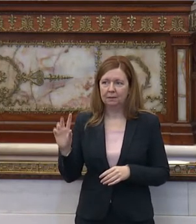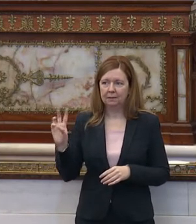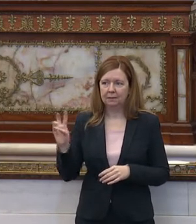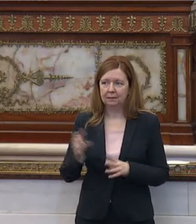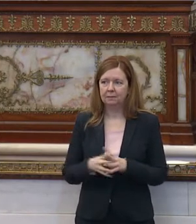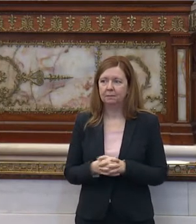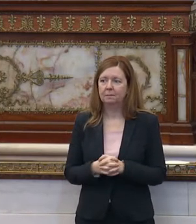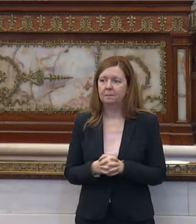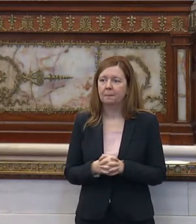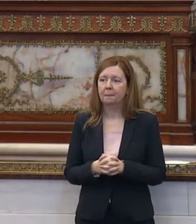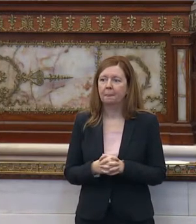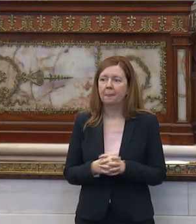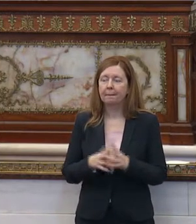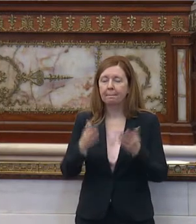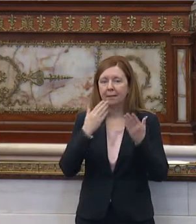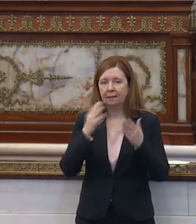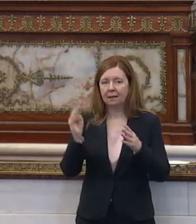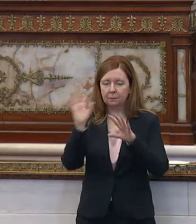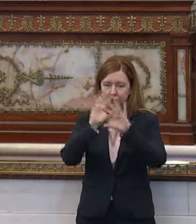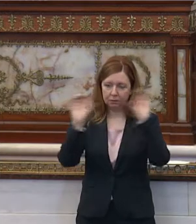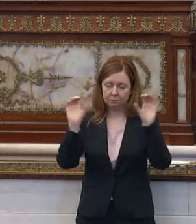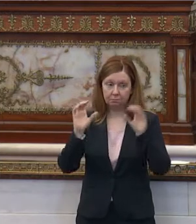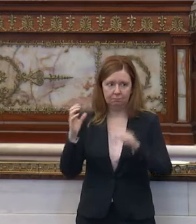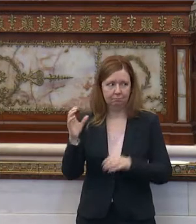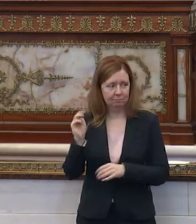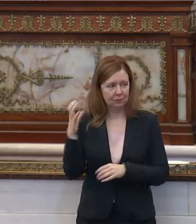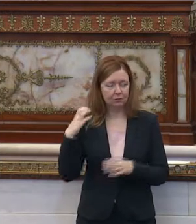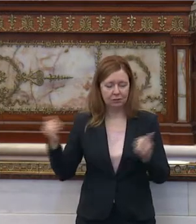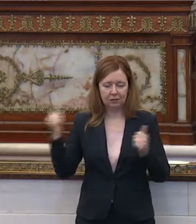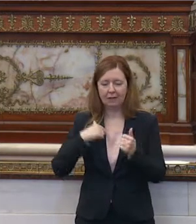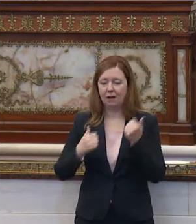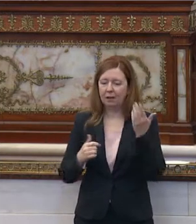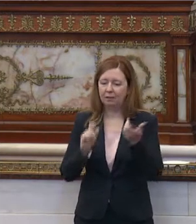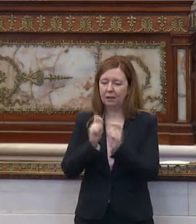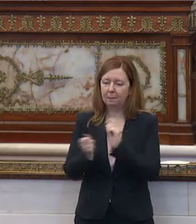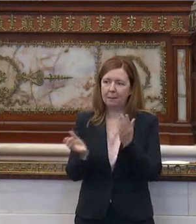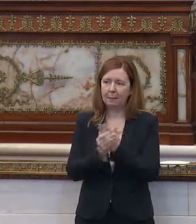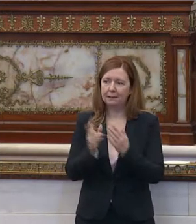220116. Thank you, Mr. Chair. I offer an amendment to Bill Number